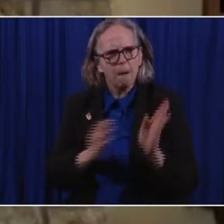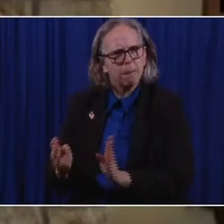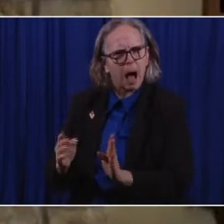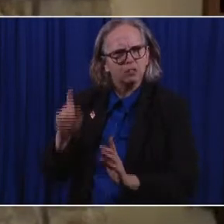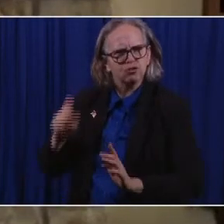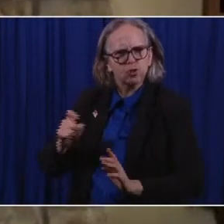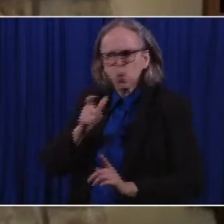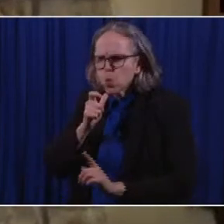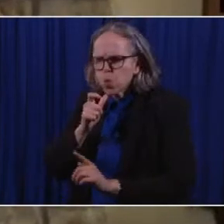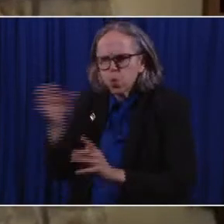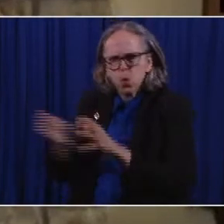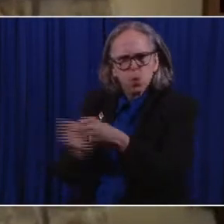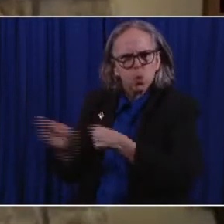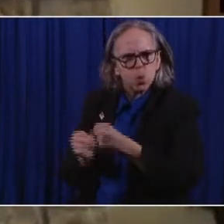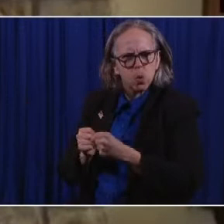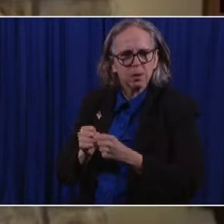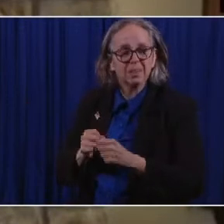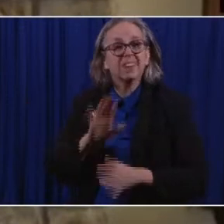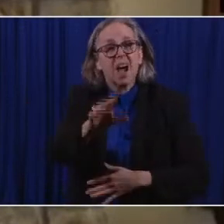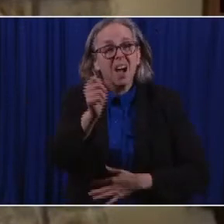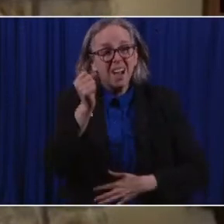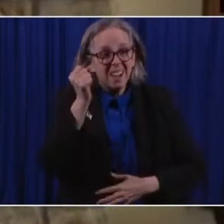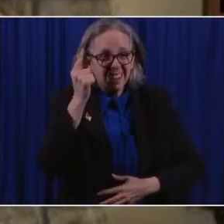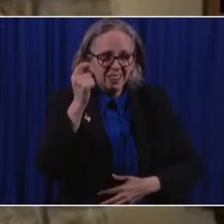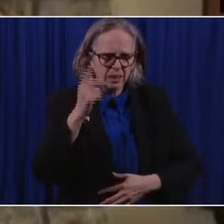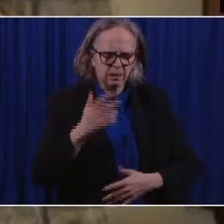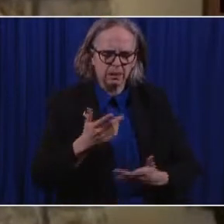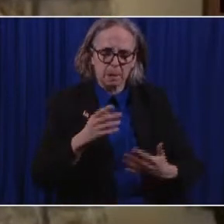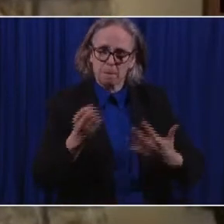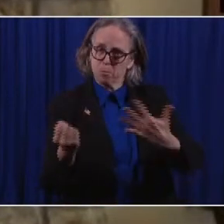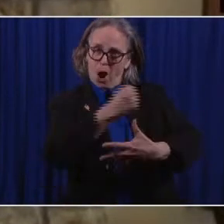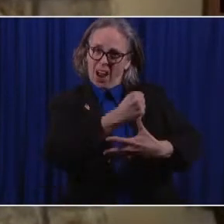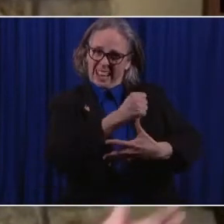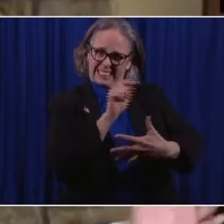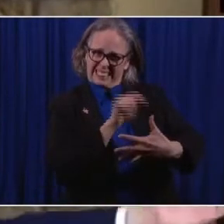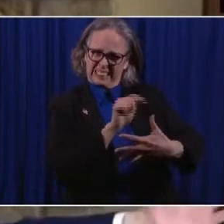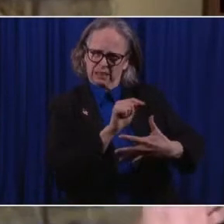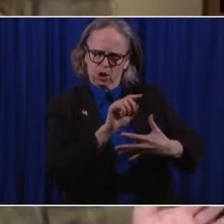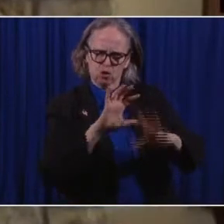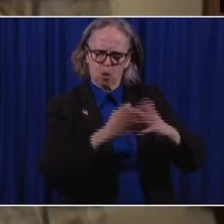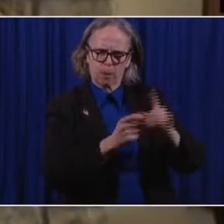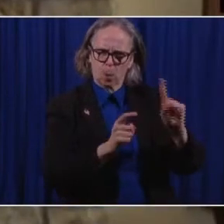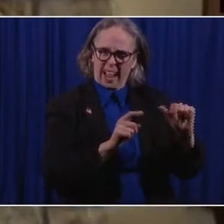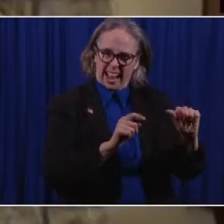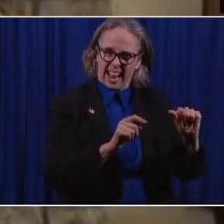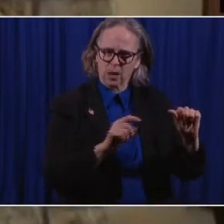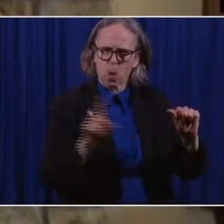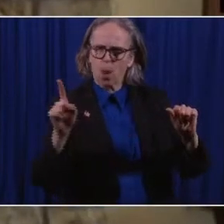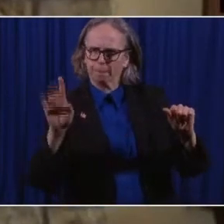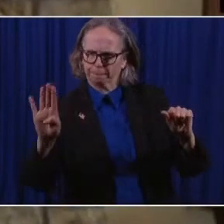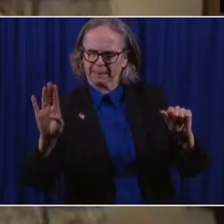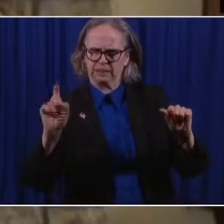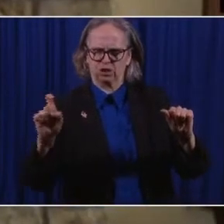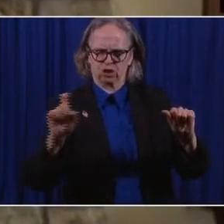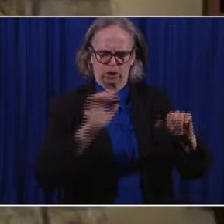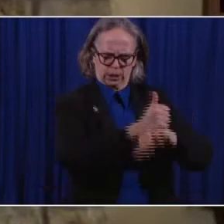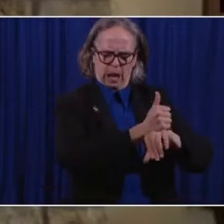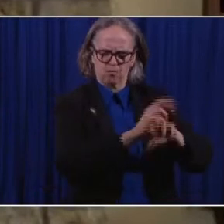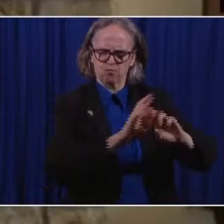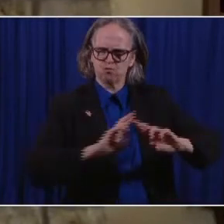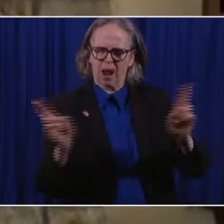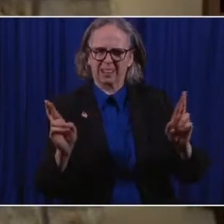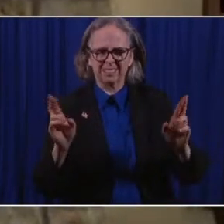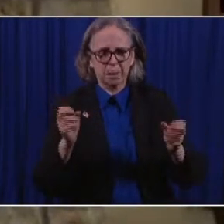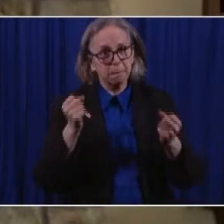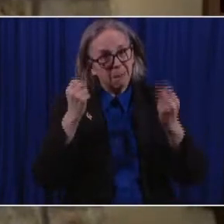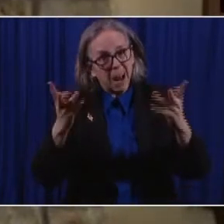them the priority should be somebody in 1A, 1B, and that's a pretty wide group because that includes people, anybody 65 years